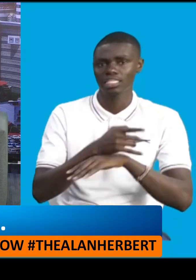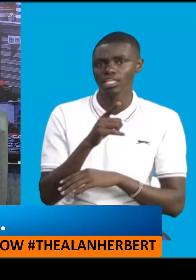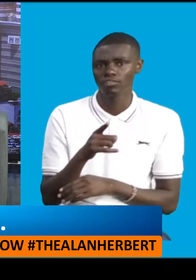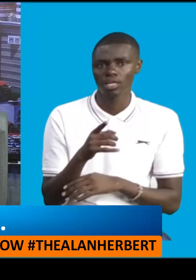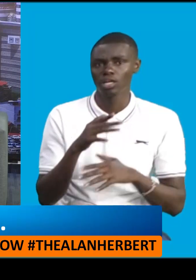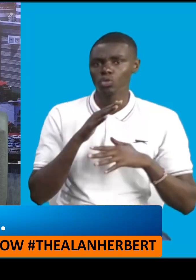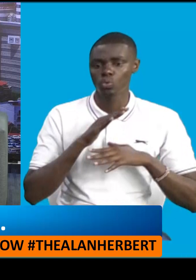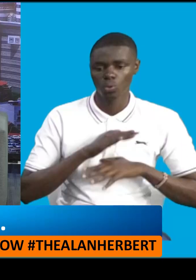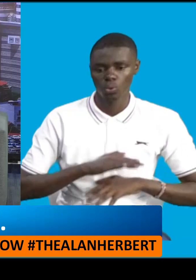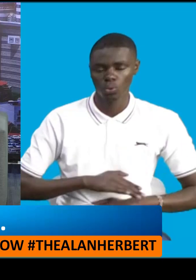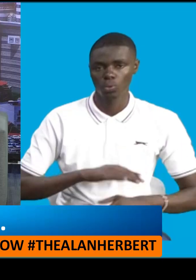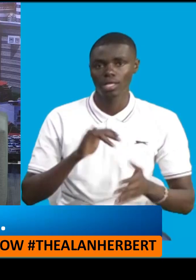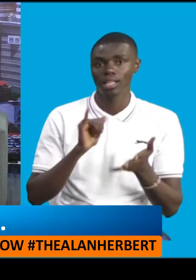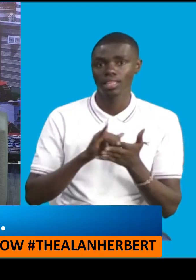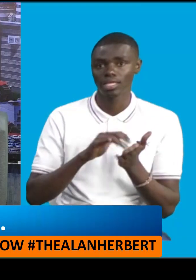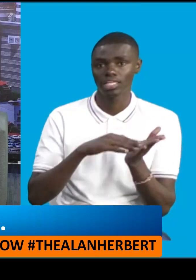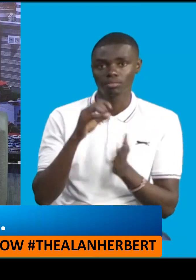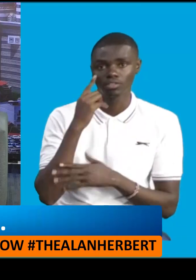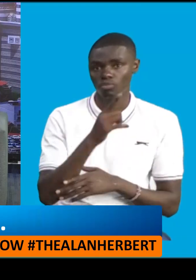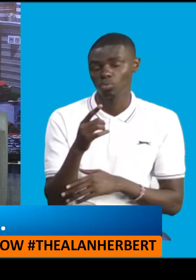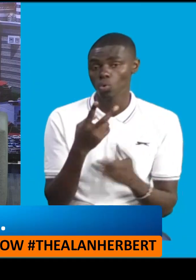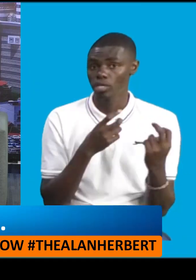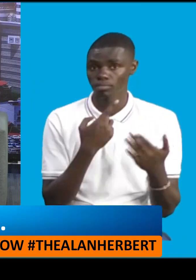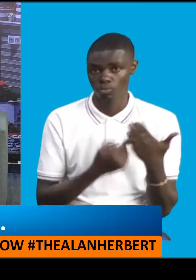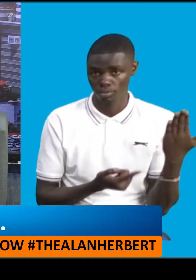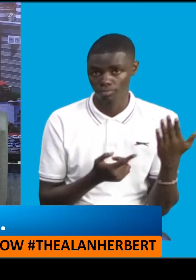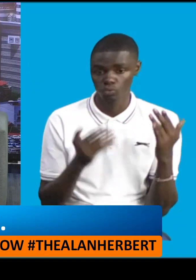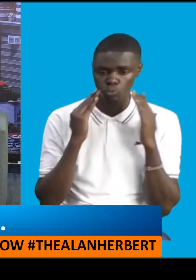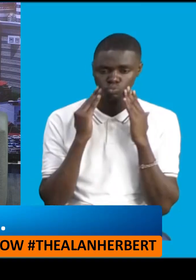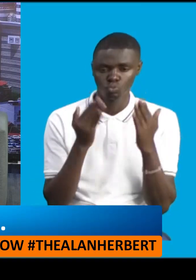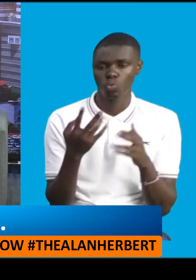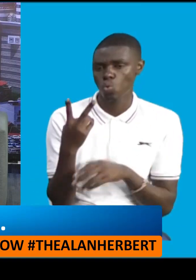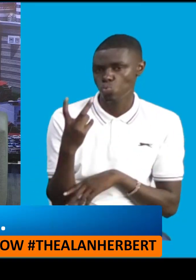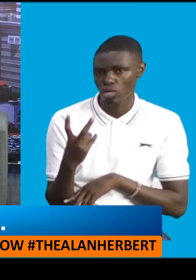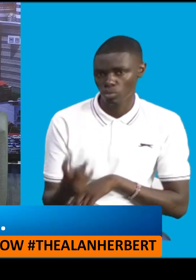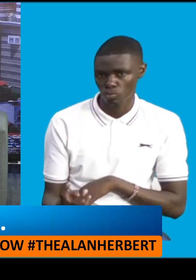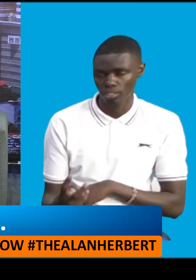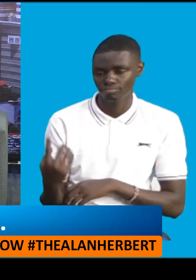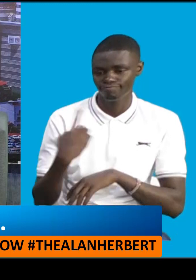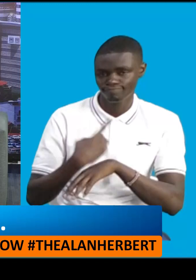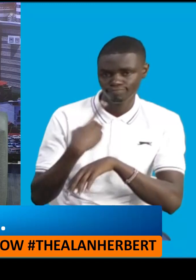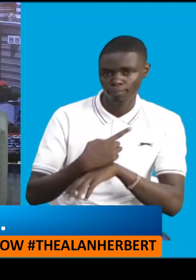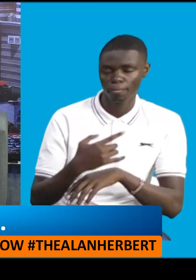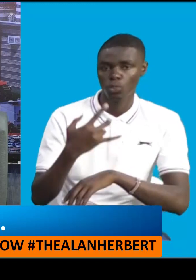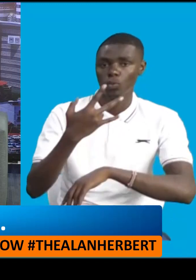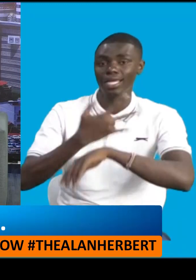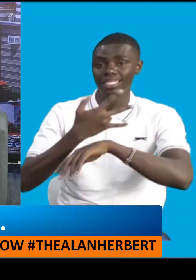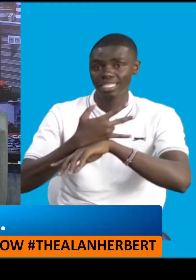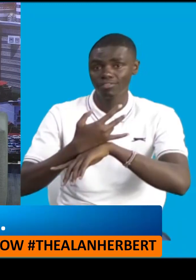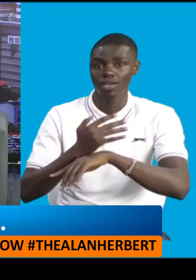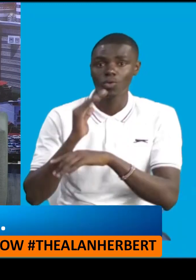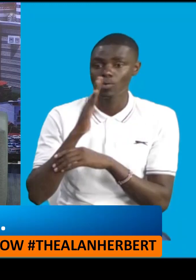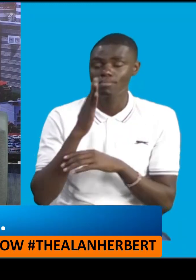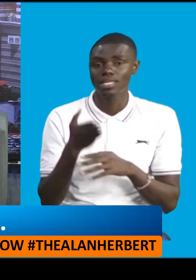is here to relieve that expense from you. We only expect you to commit 20 shillings per day to to